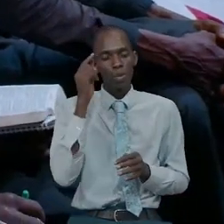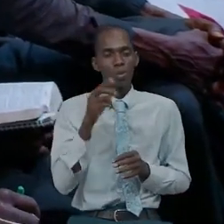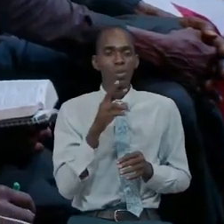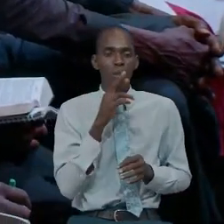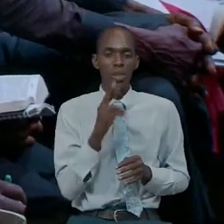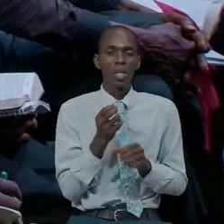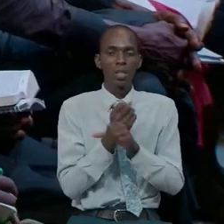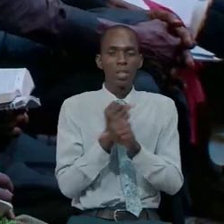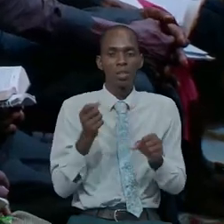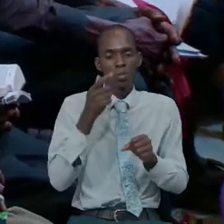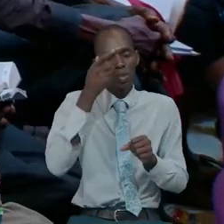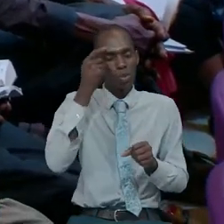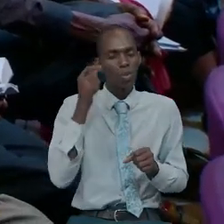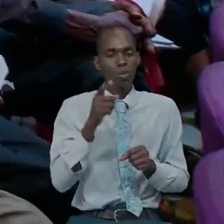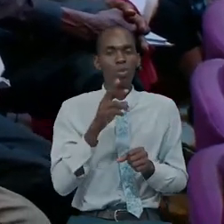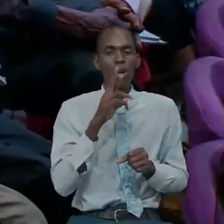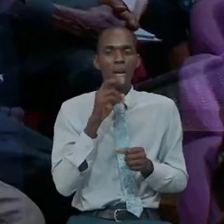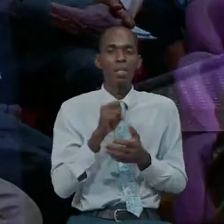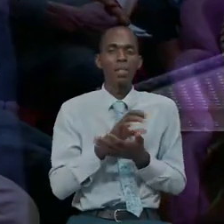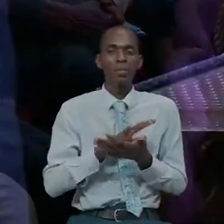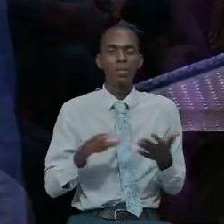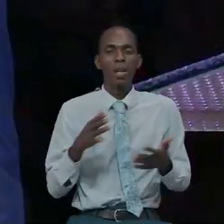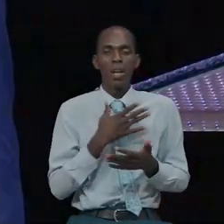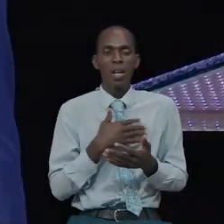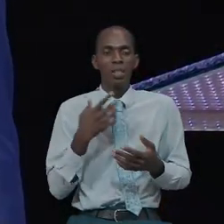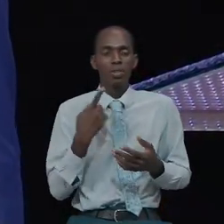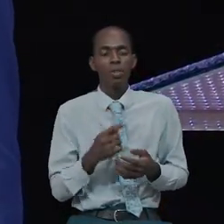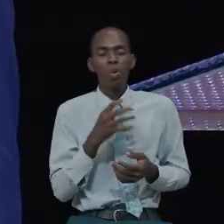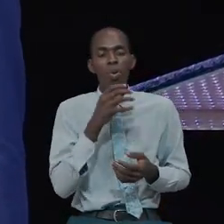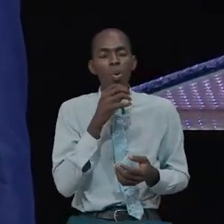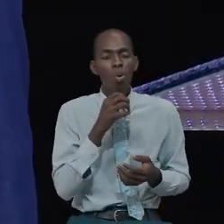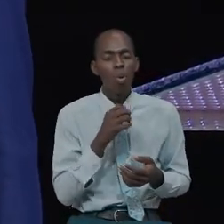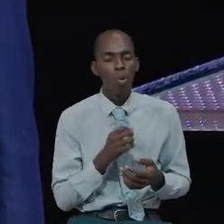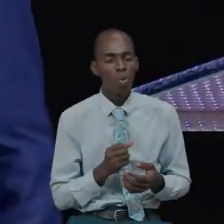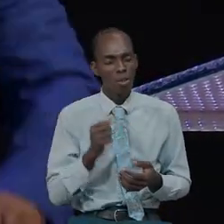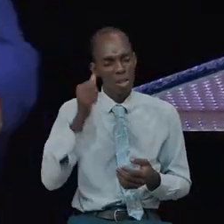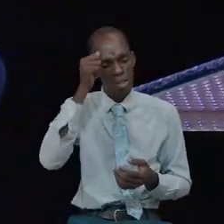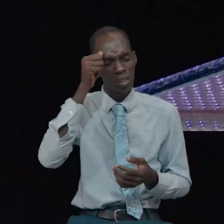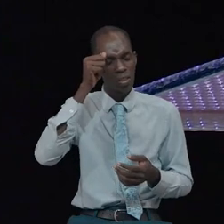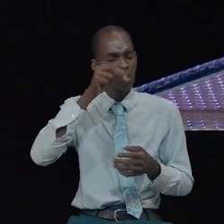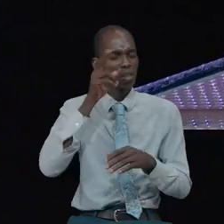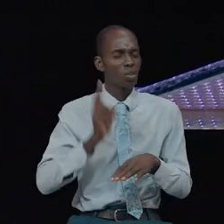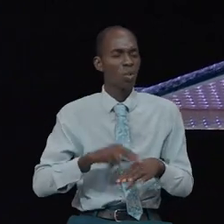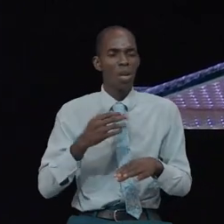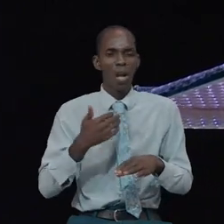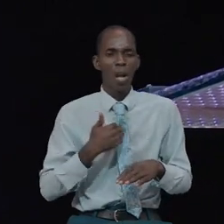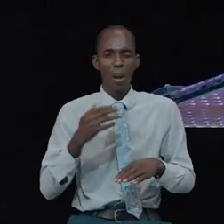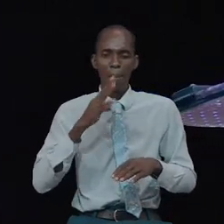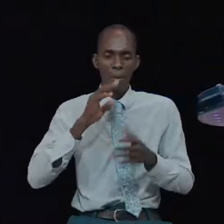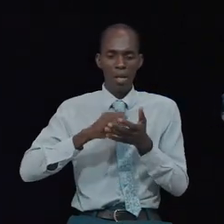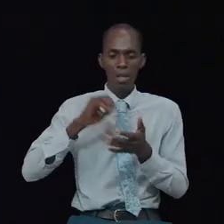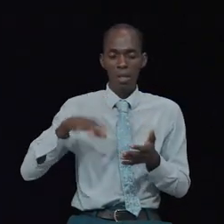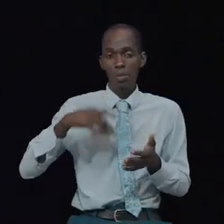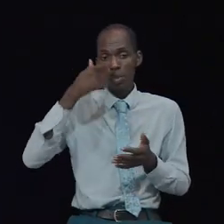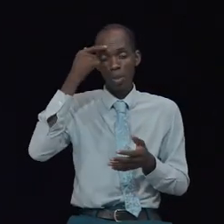again, because it's sanctified, and the old Adamic nature had been dealt with, and because of